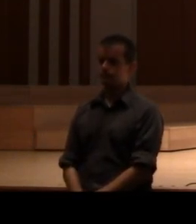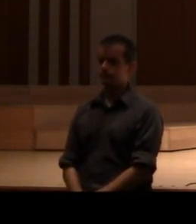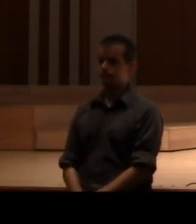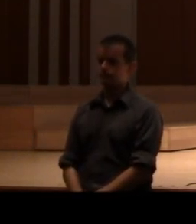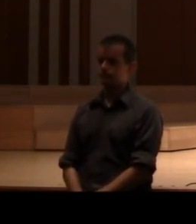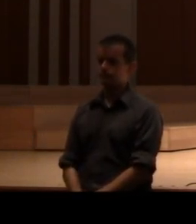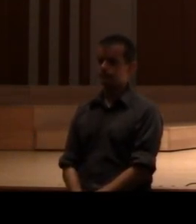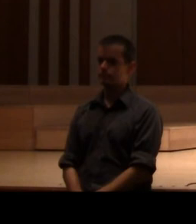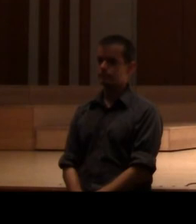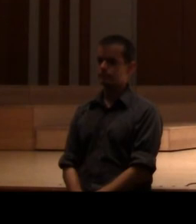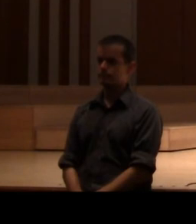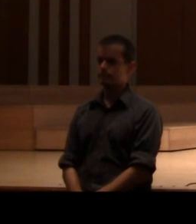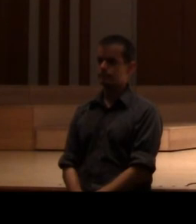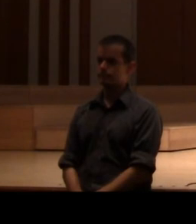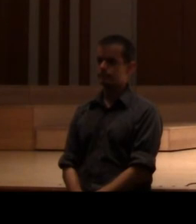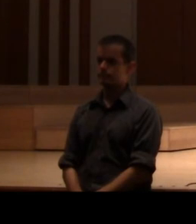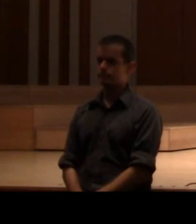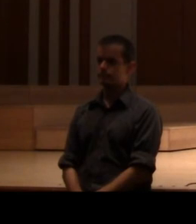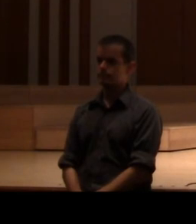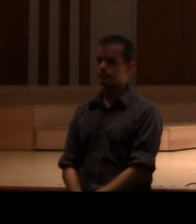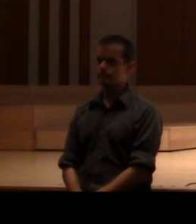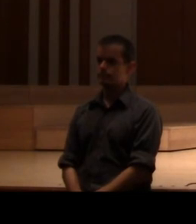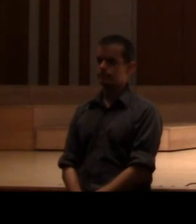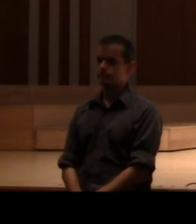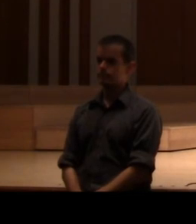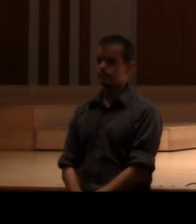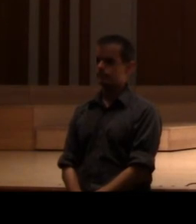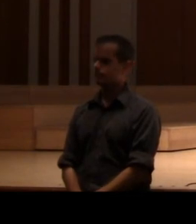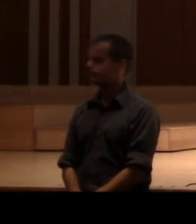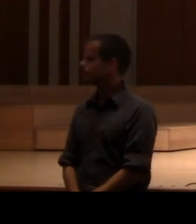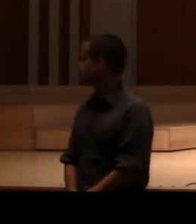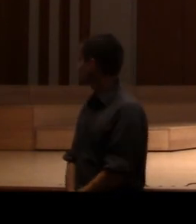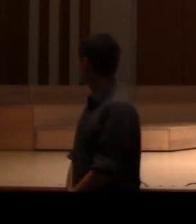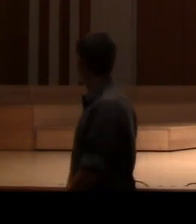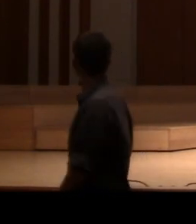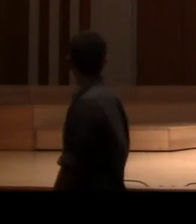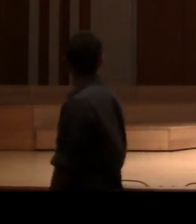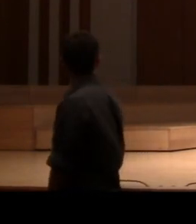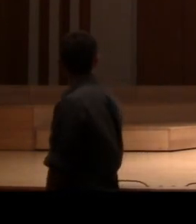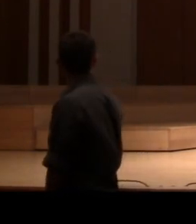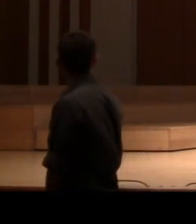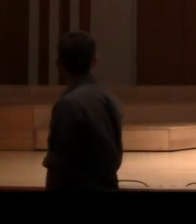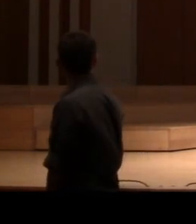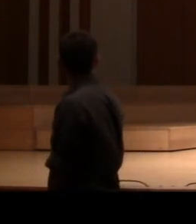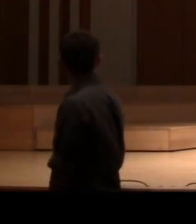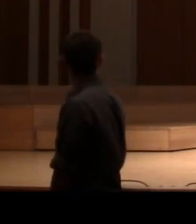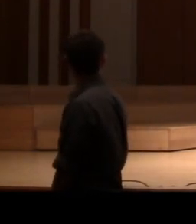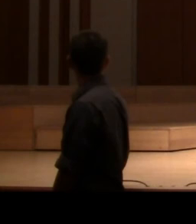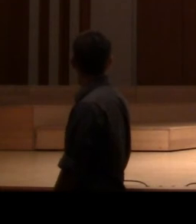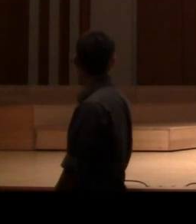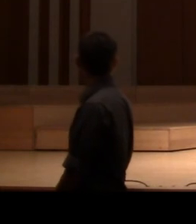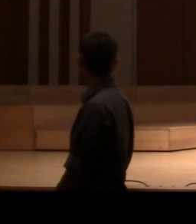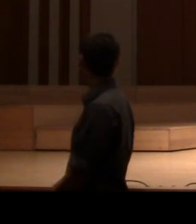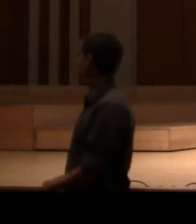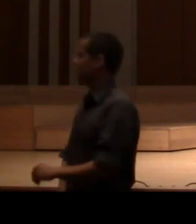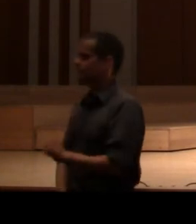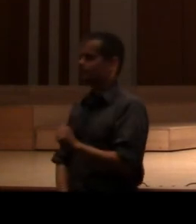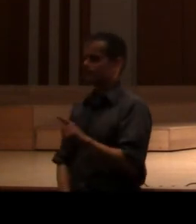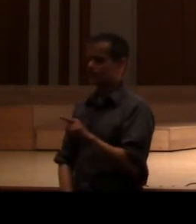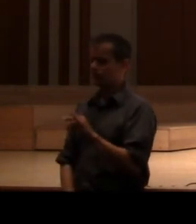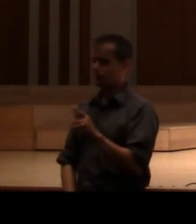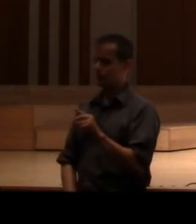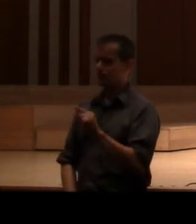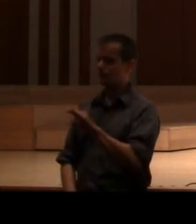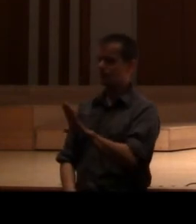There was that alluring tub, chocolate tub. What a funny word to describe a carton of chocolate. What is the